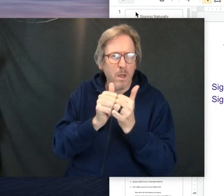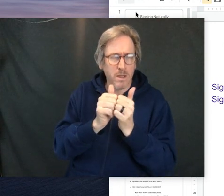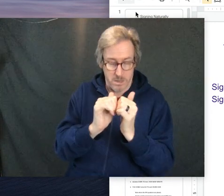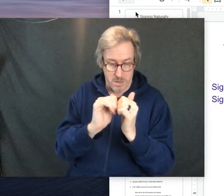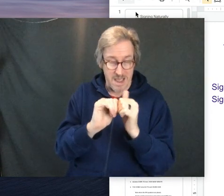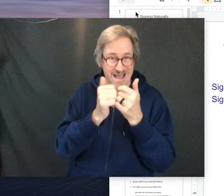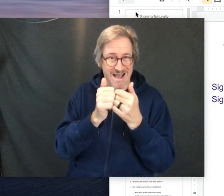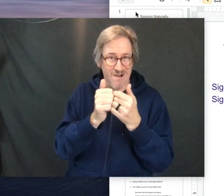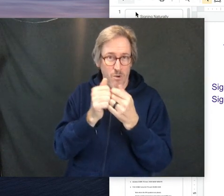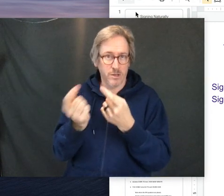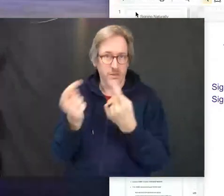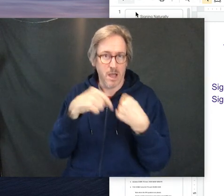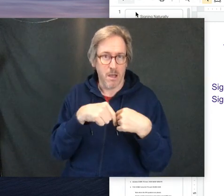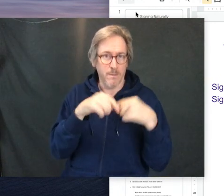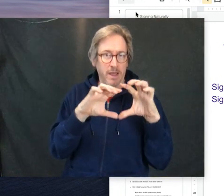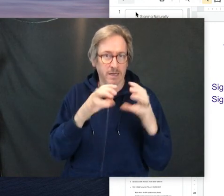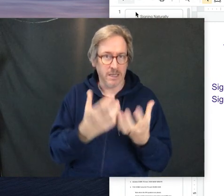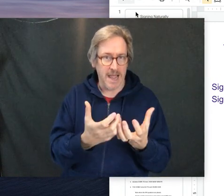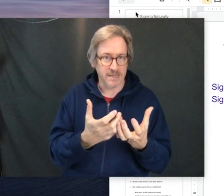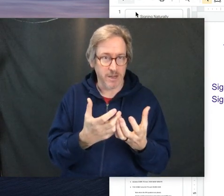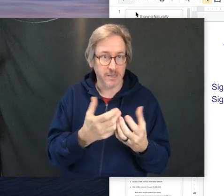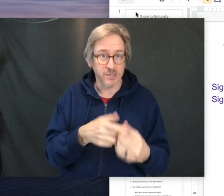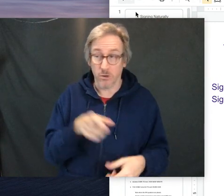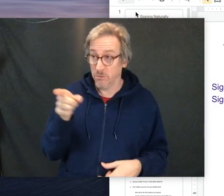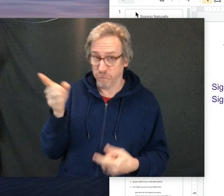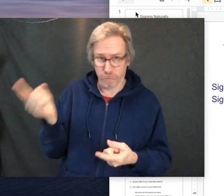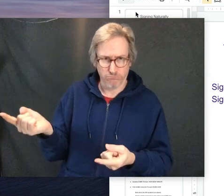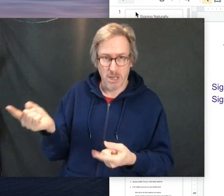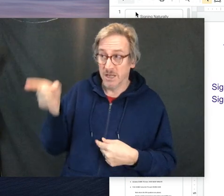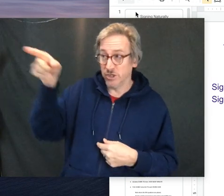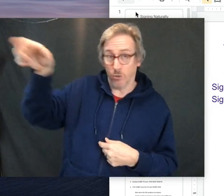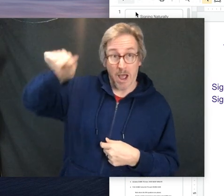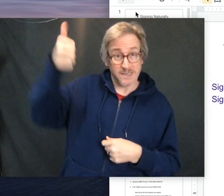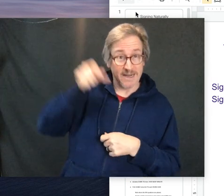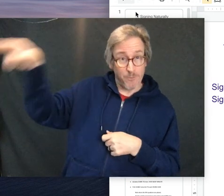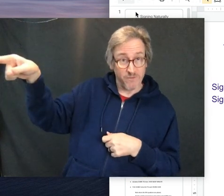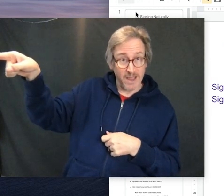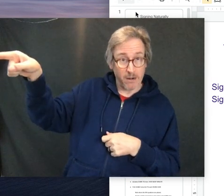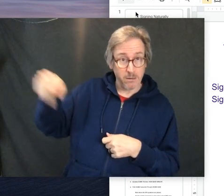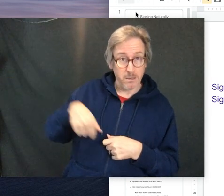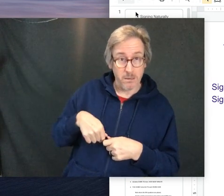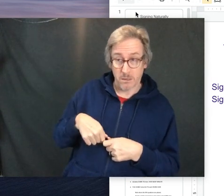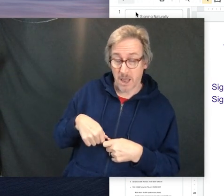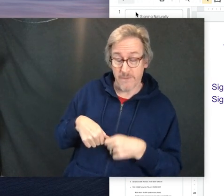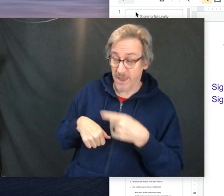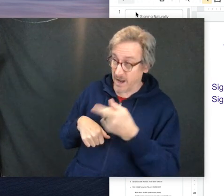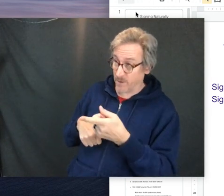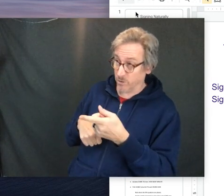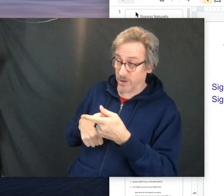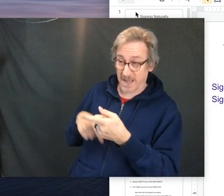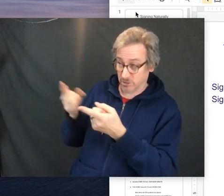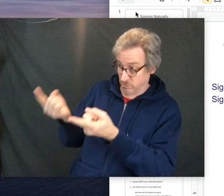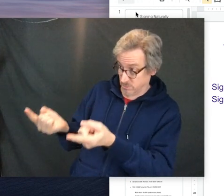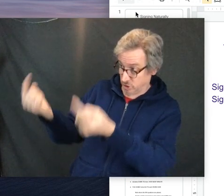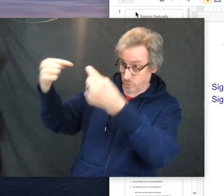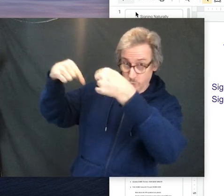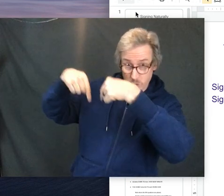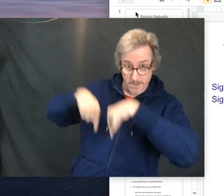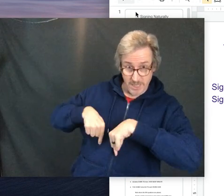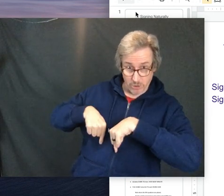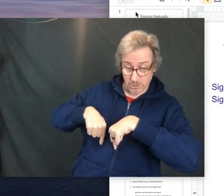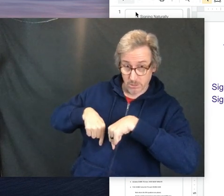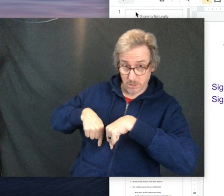How, come, and class, right? So set it up over there, and then I would ask, so